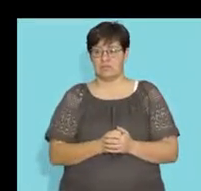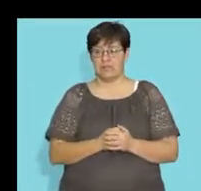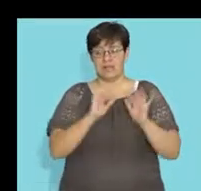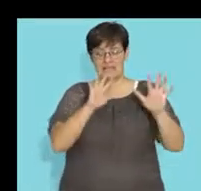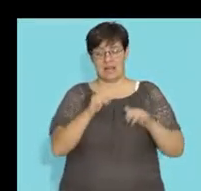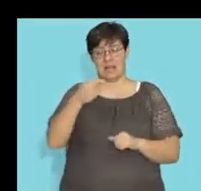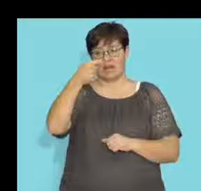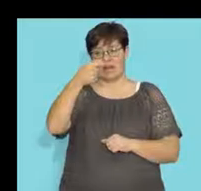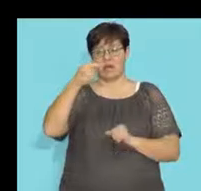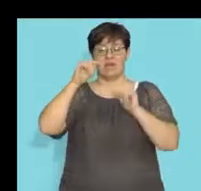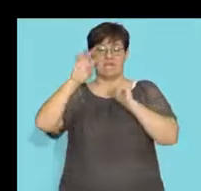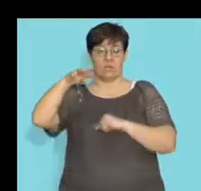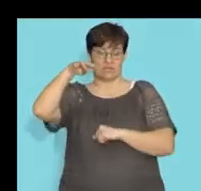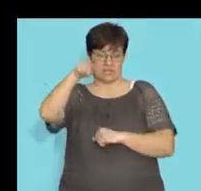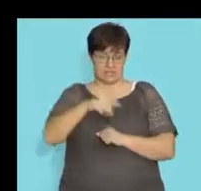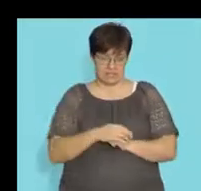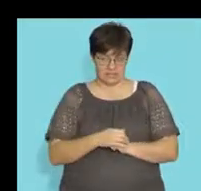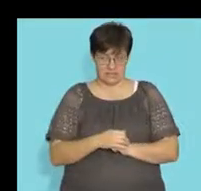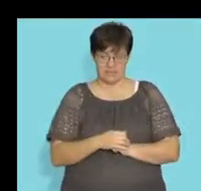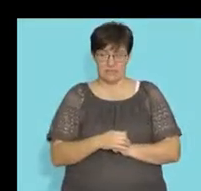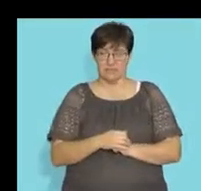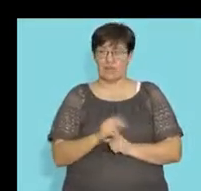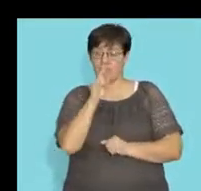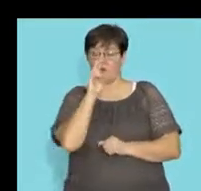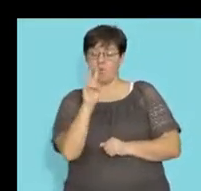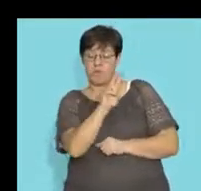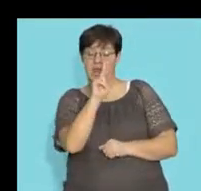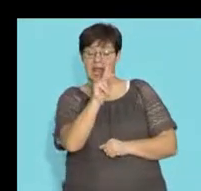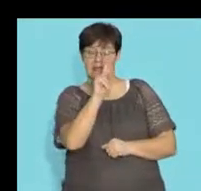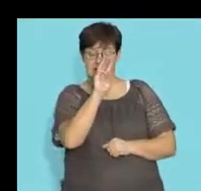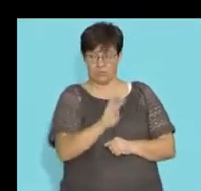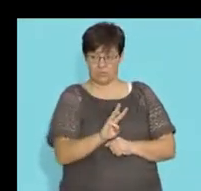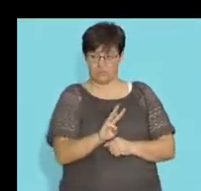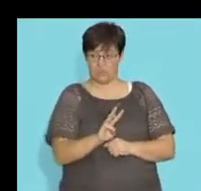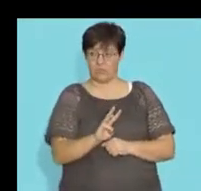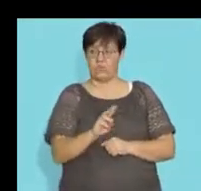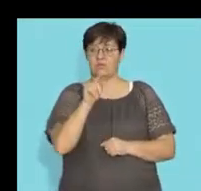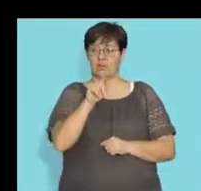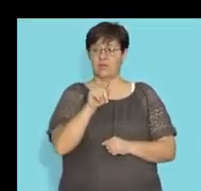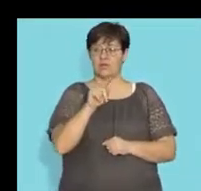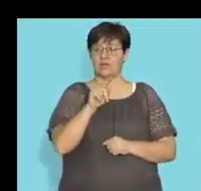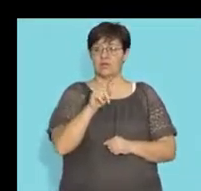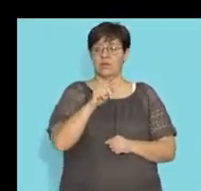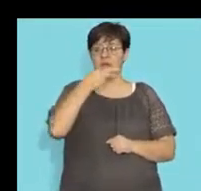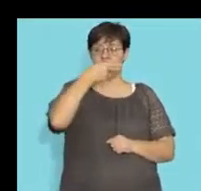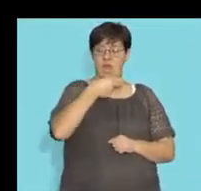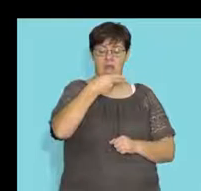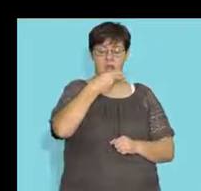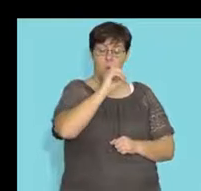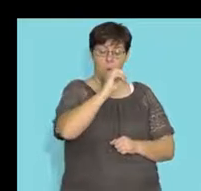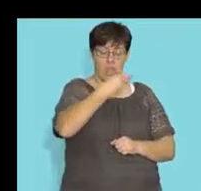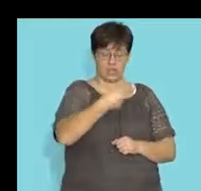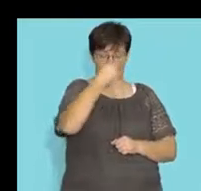10 to the power minus 14. And that is, when I look at my Kw, it is